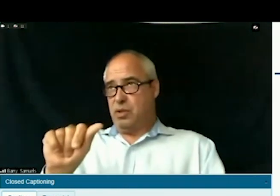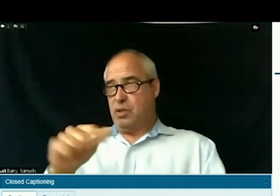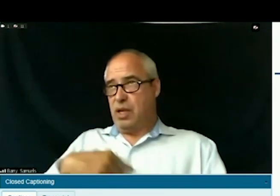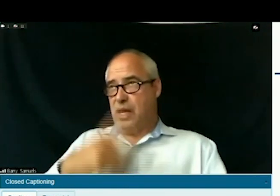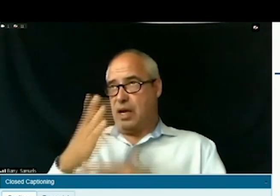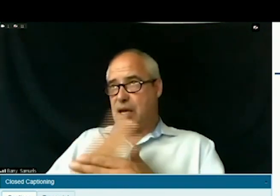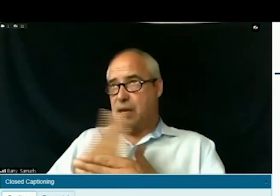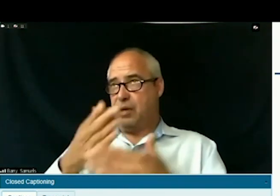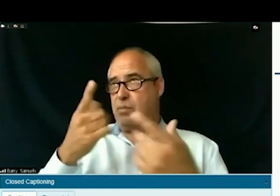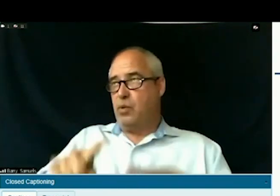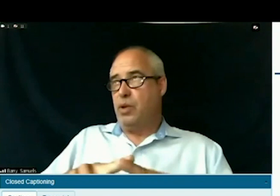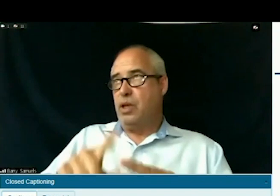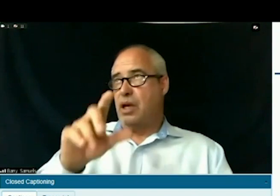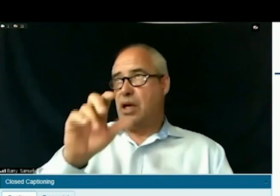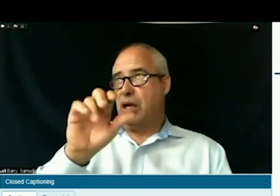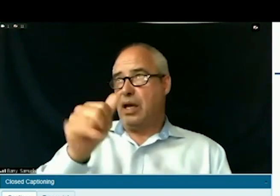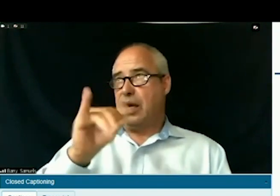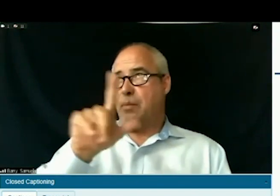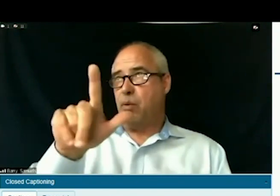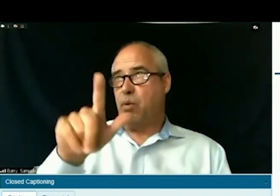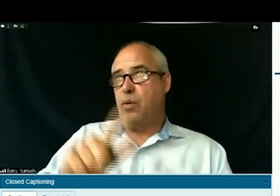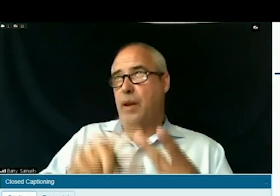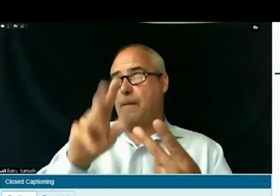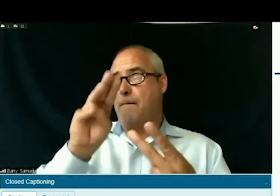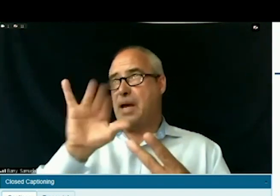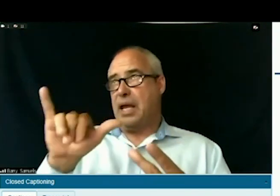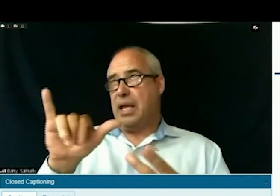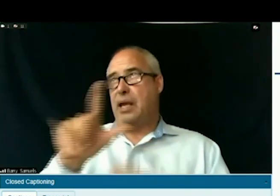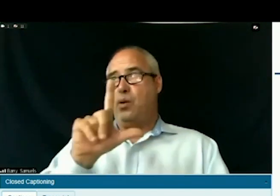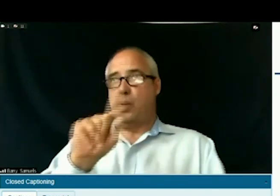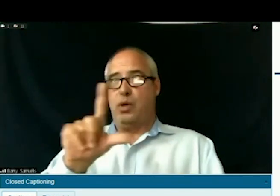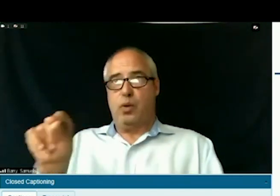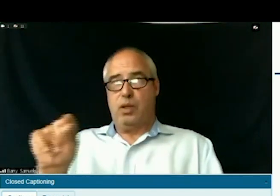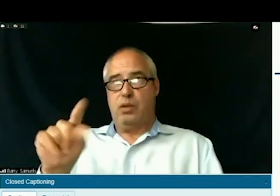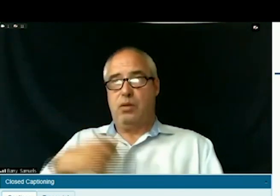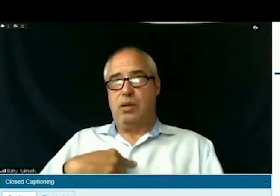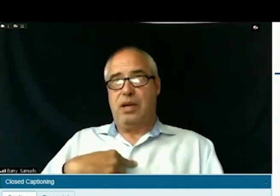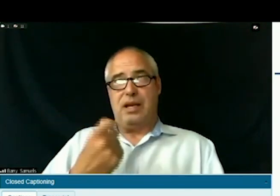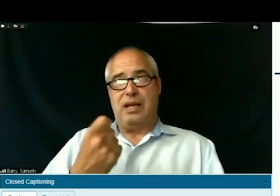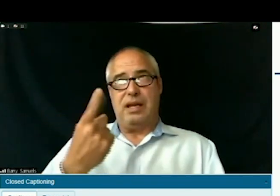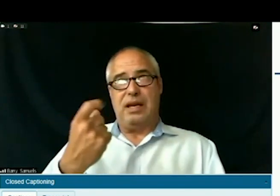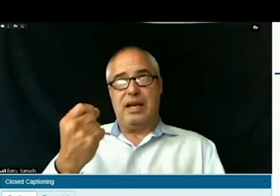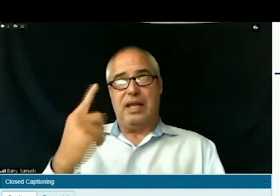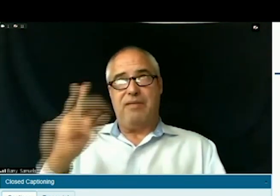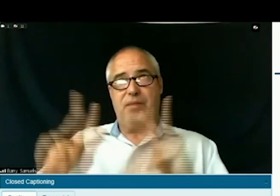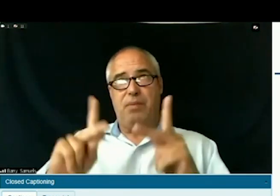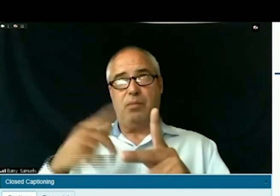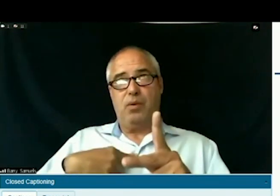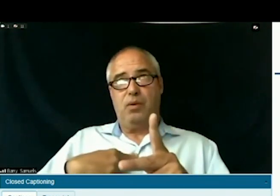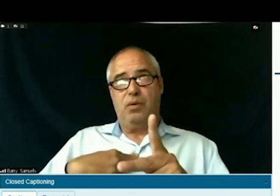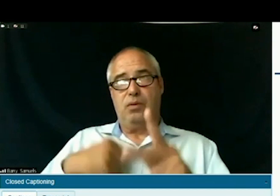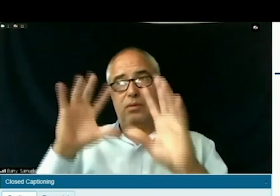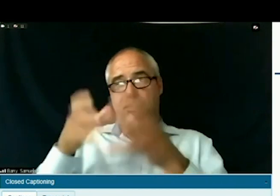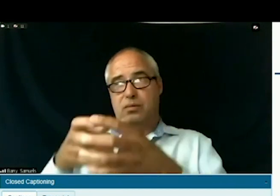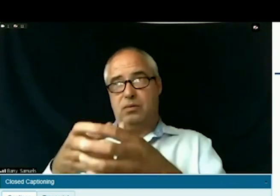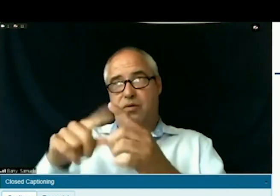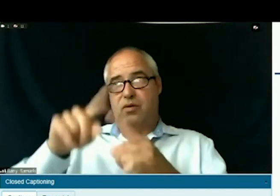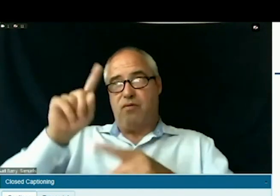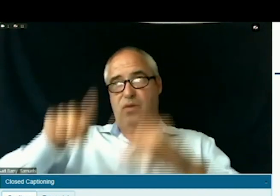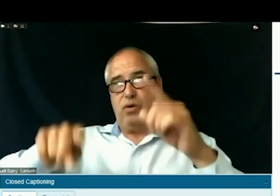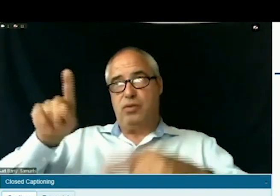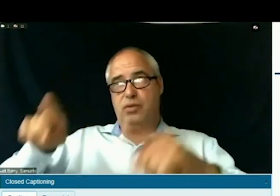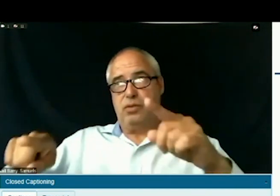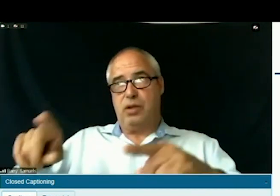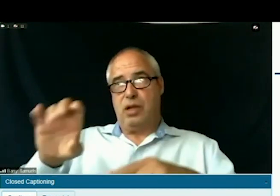and May of 2020. Again, just 11 people. These individuals were from diverse racial, ethnic, and